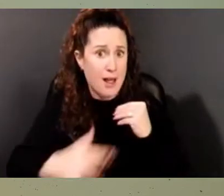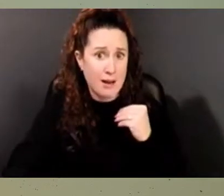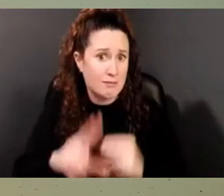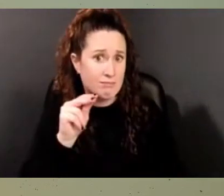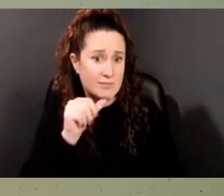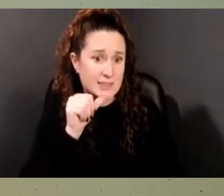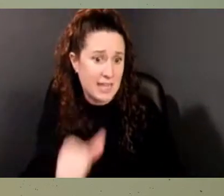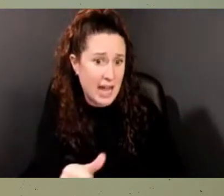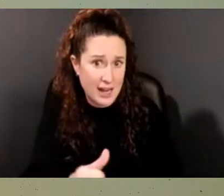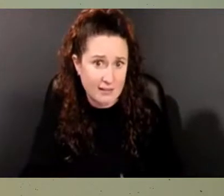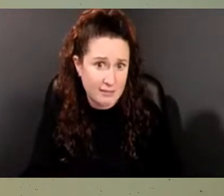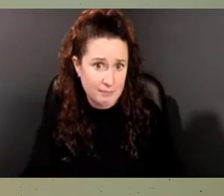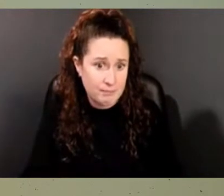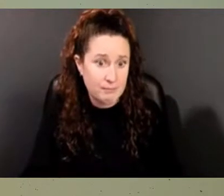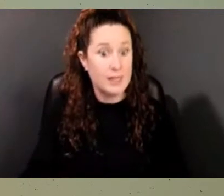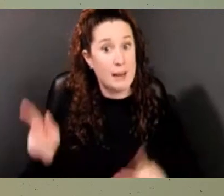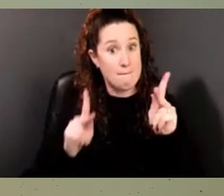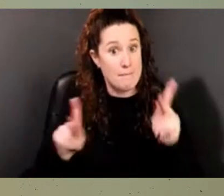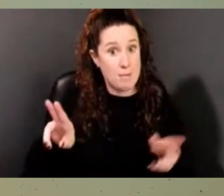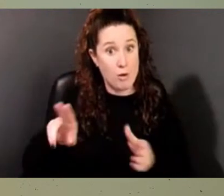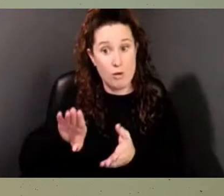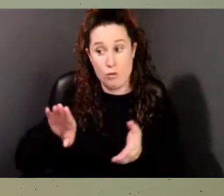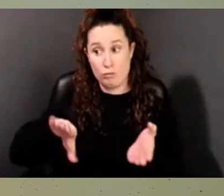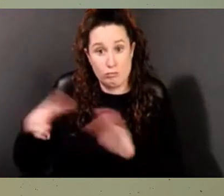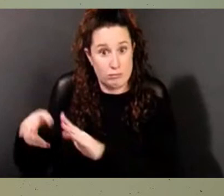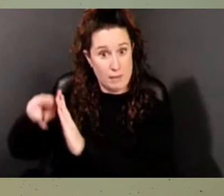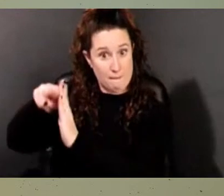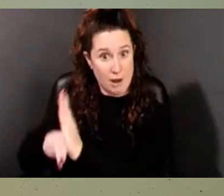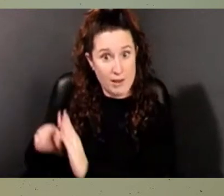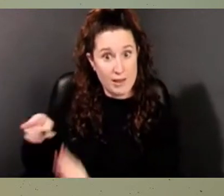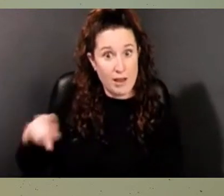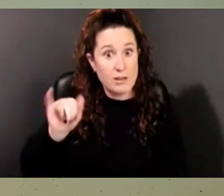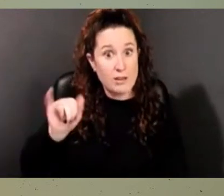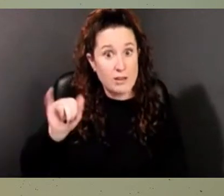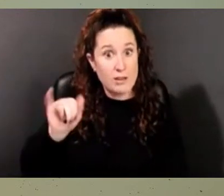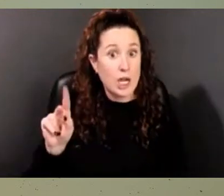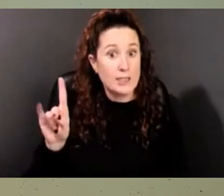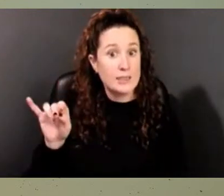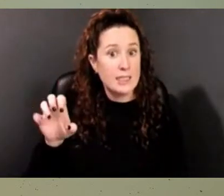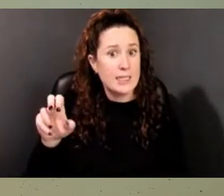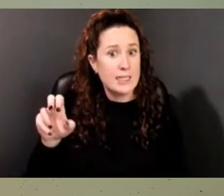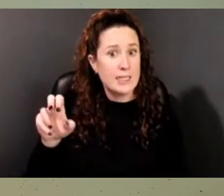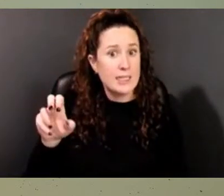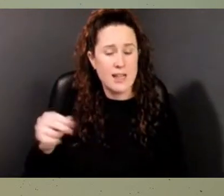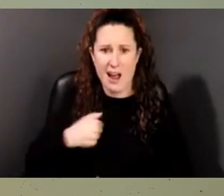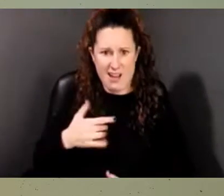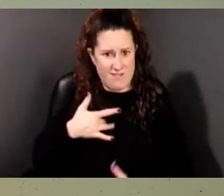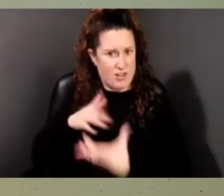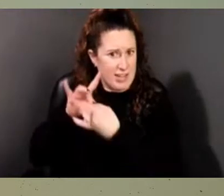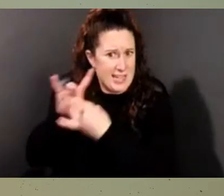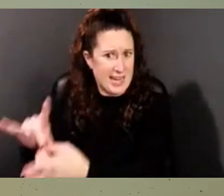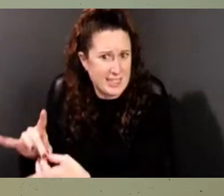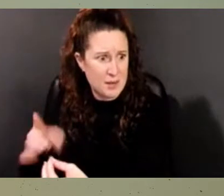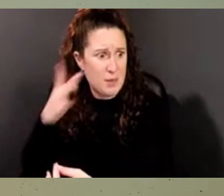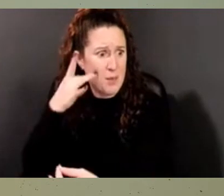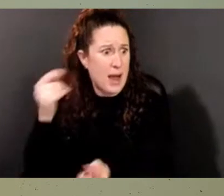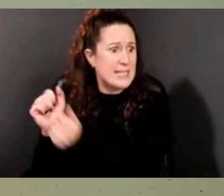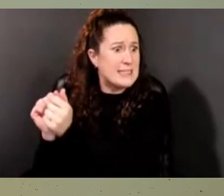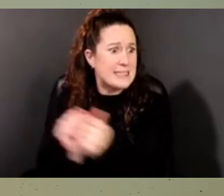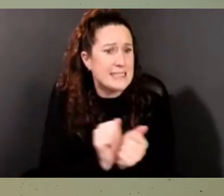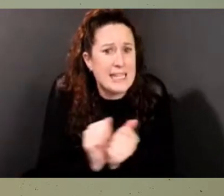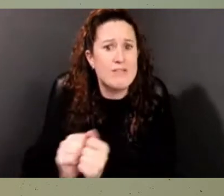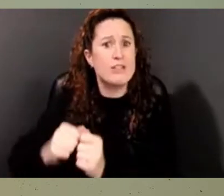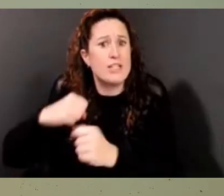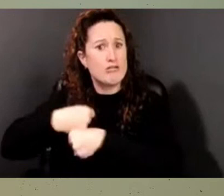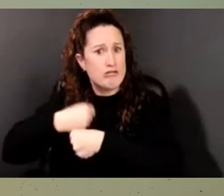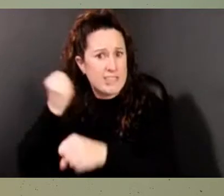buried at John Dickinson, because slavery made it that way. Slavery created this Black race.